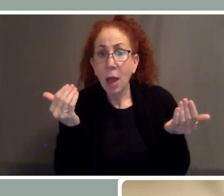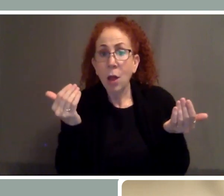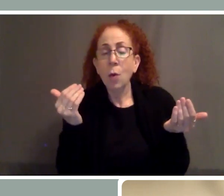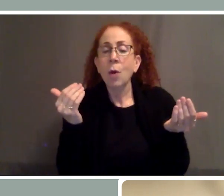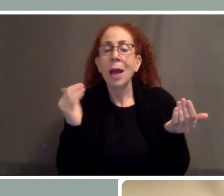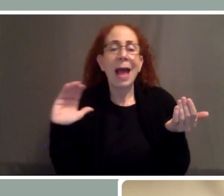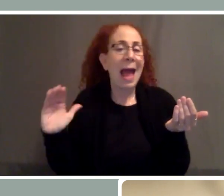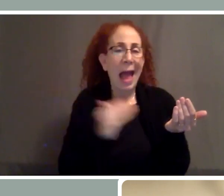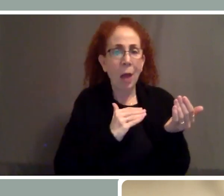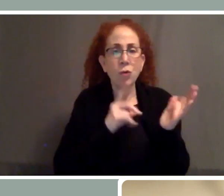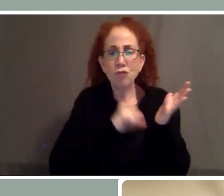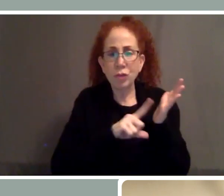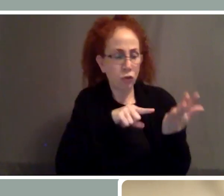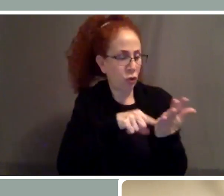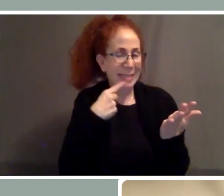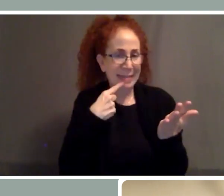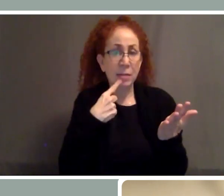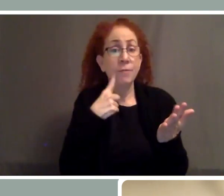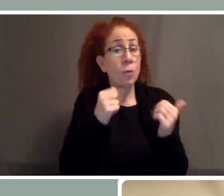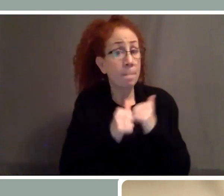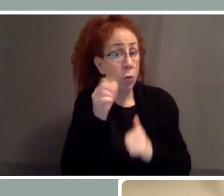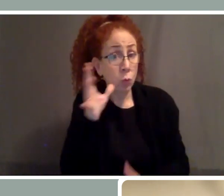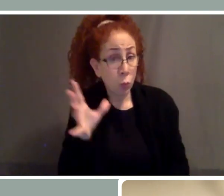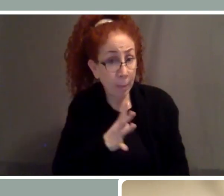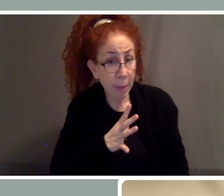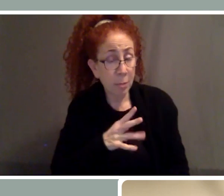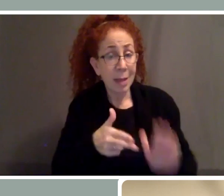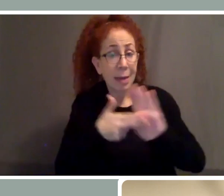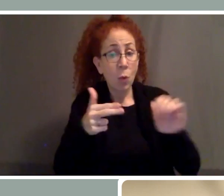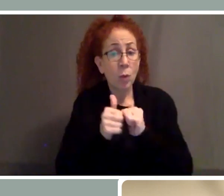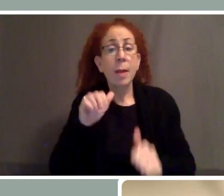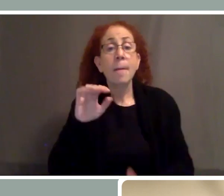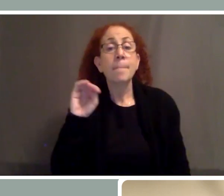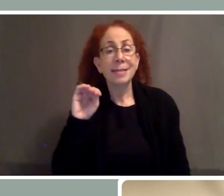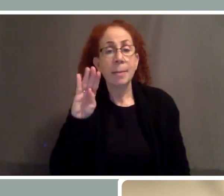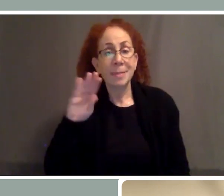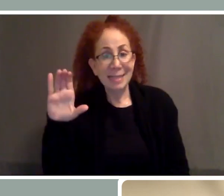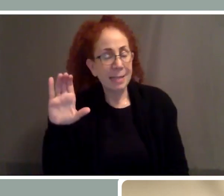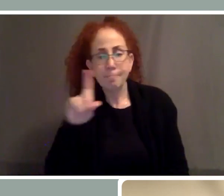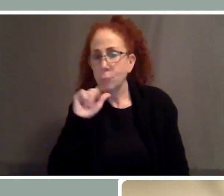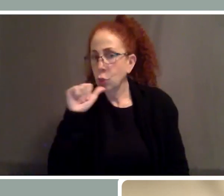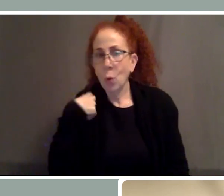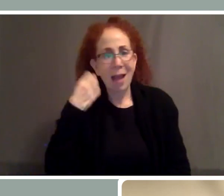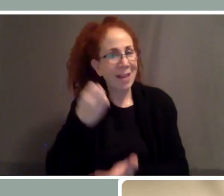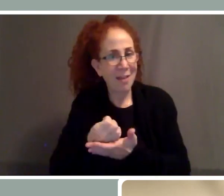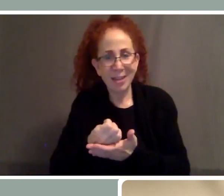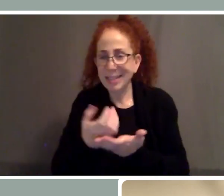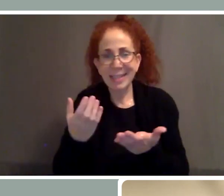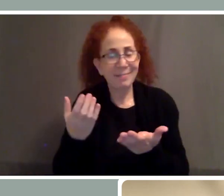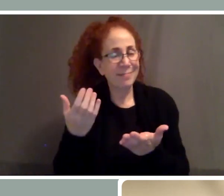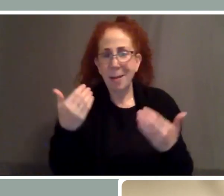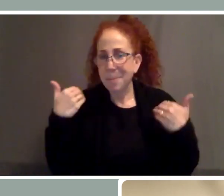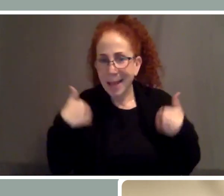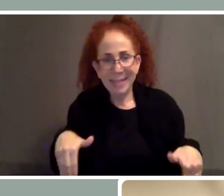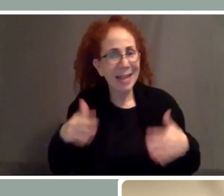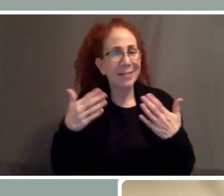literature suggests that for the majority of women who are diagnosed with metastatic breast cancer, we don't have evidence that doing a mastectomy or doing